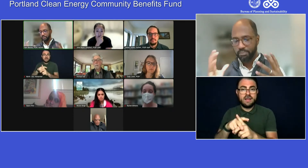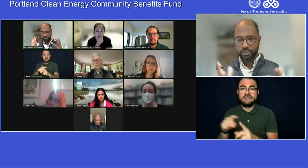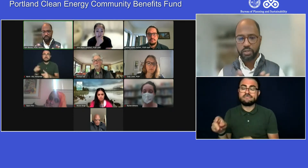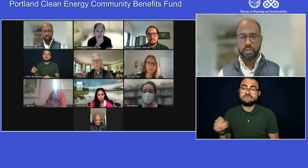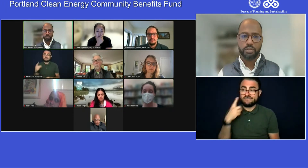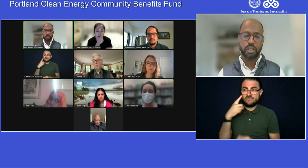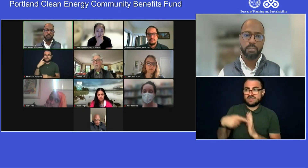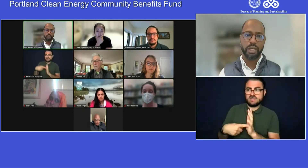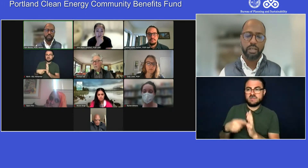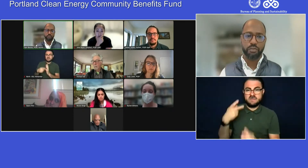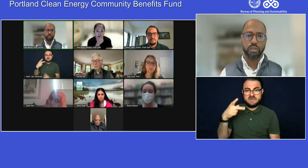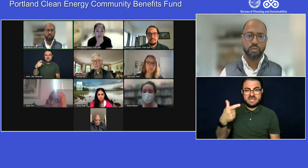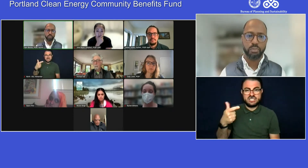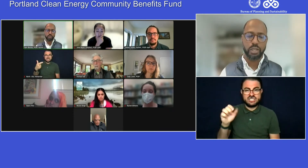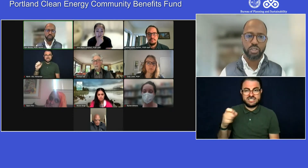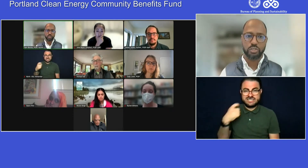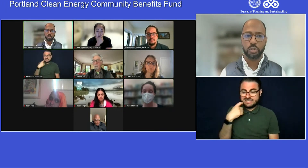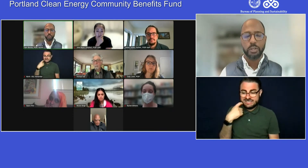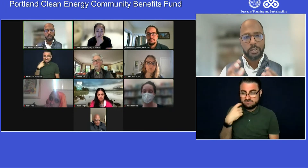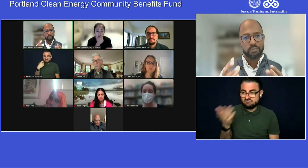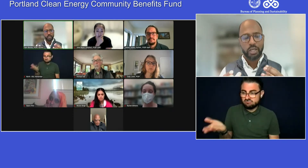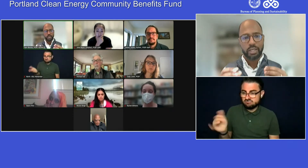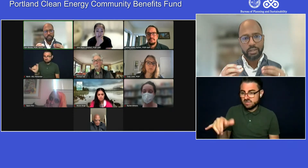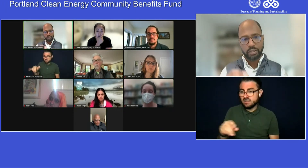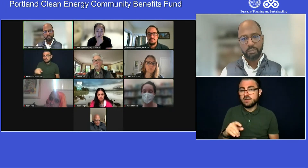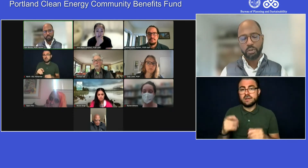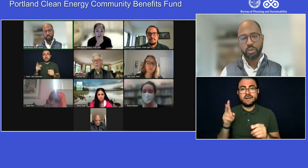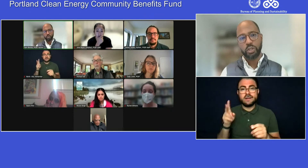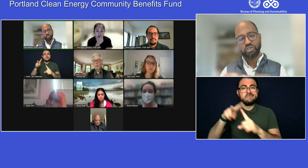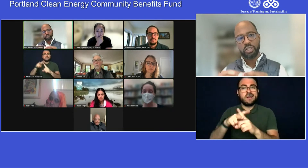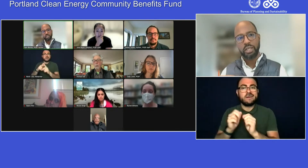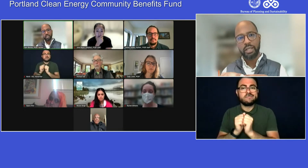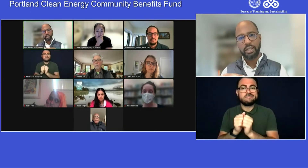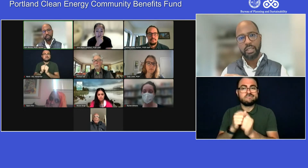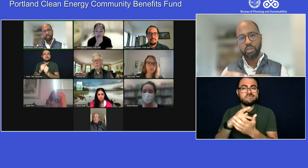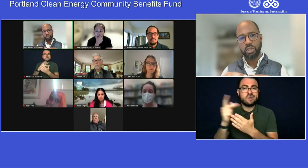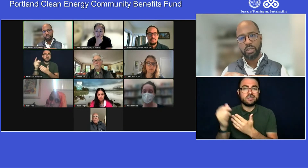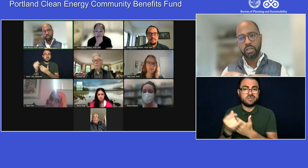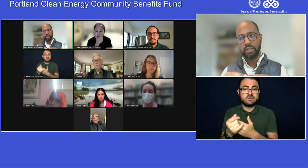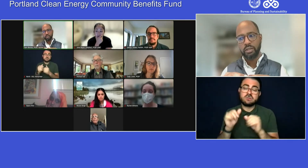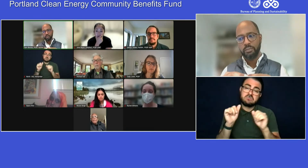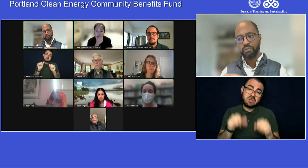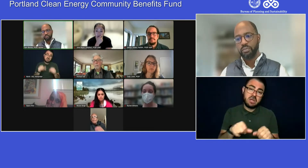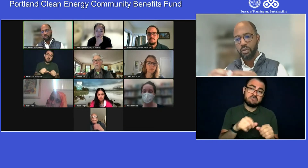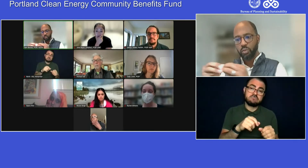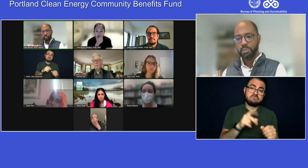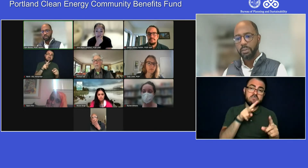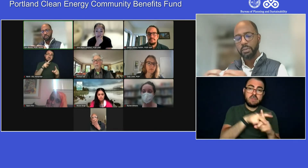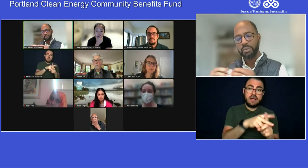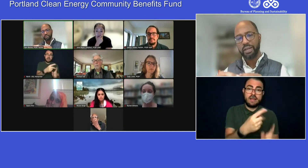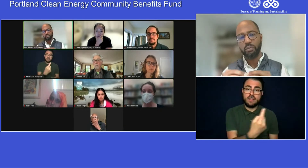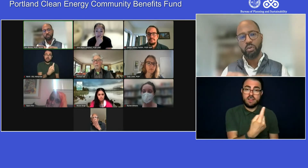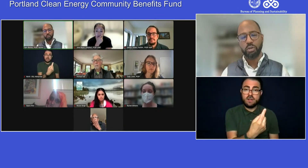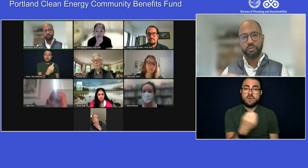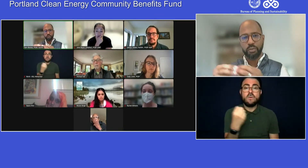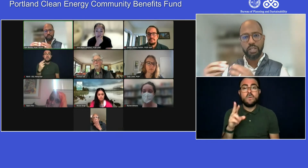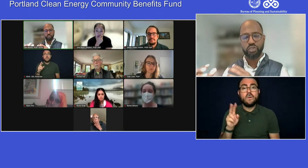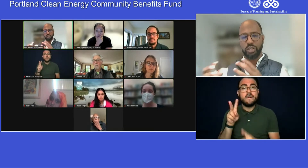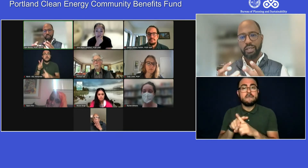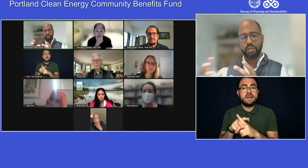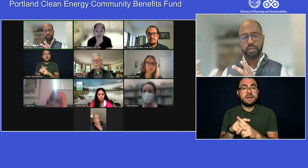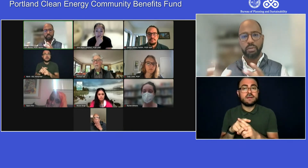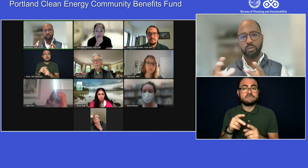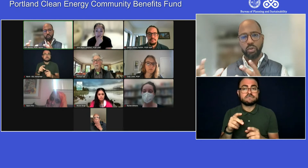to apply for projects. So important question, and we'll probably provide